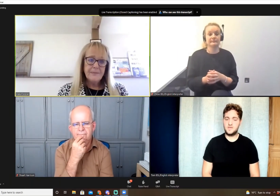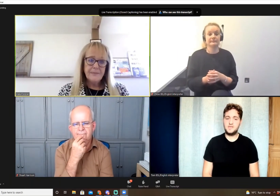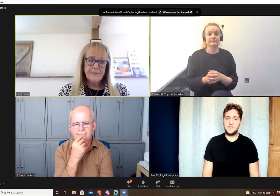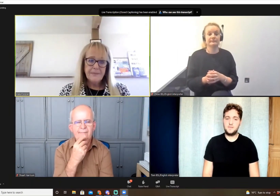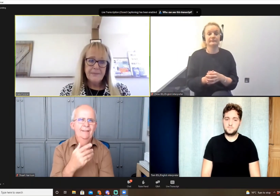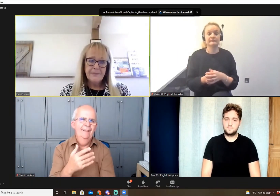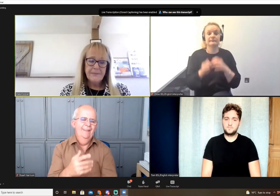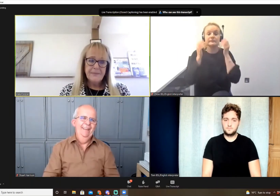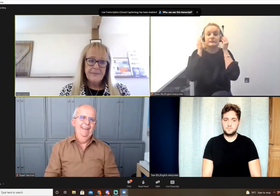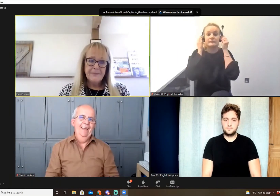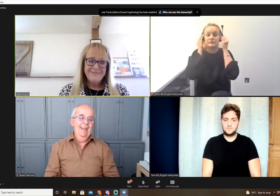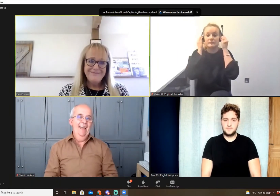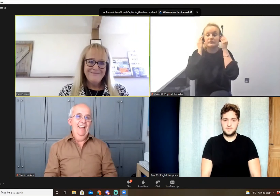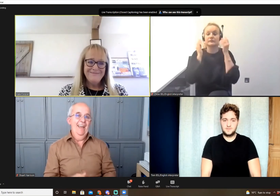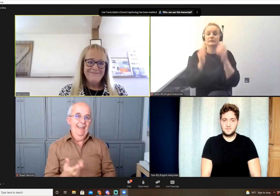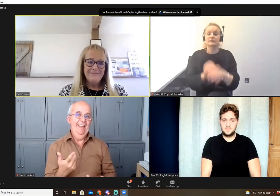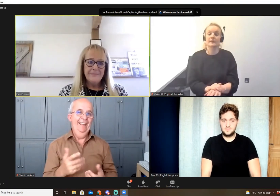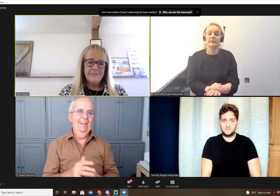Thank you.